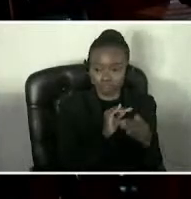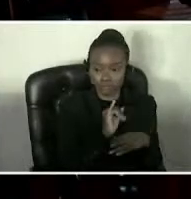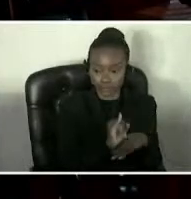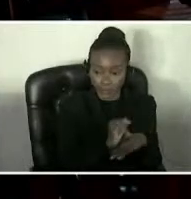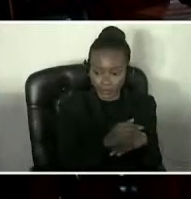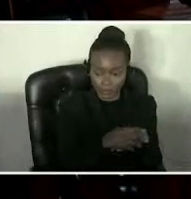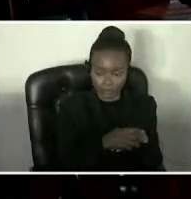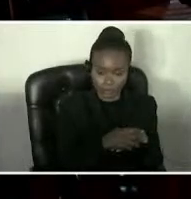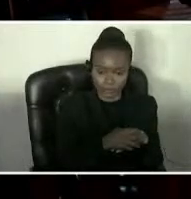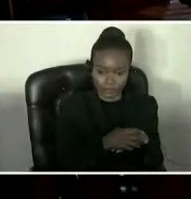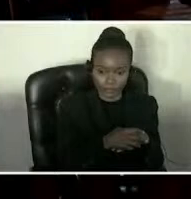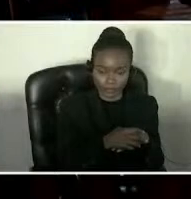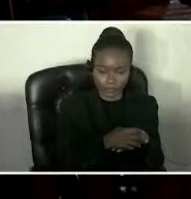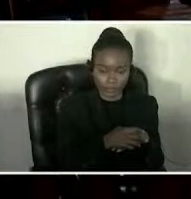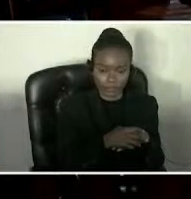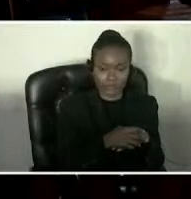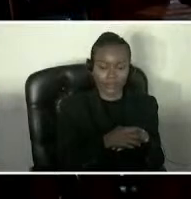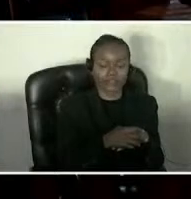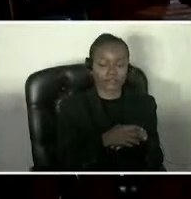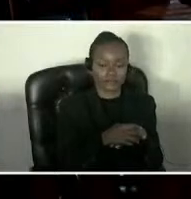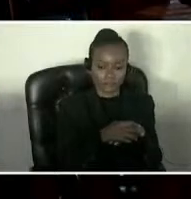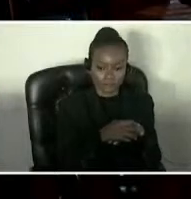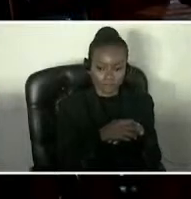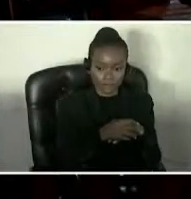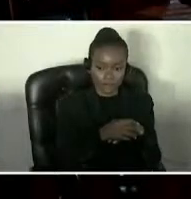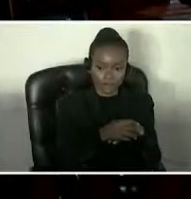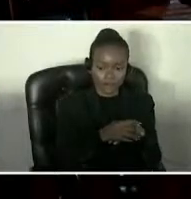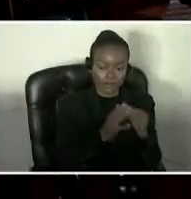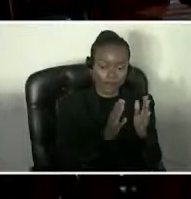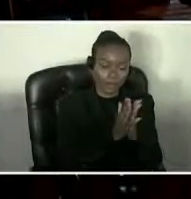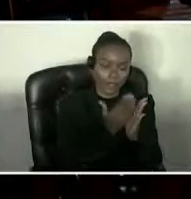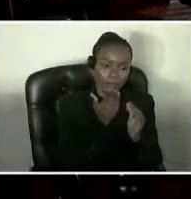central hospital service to the province